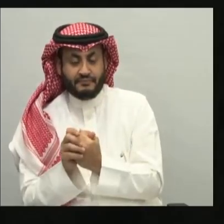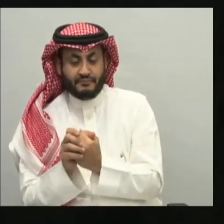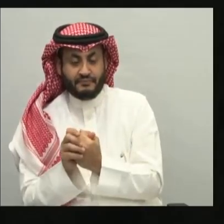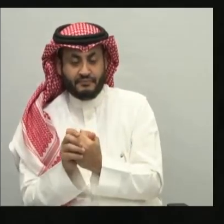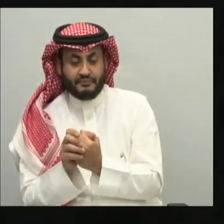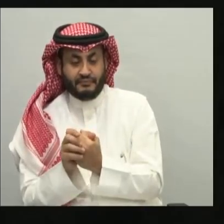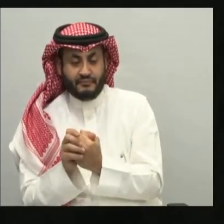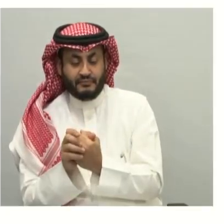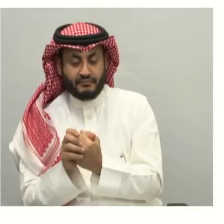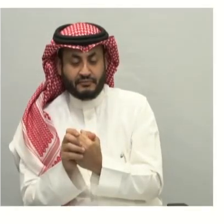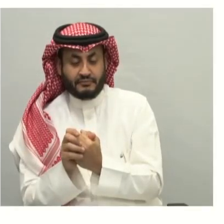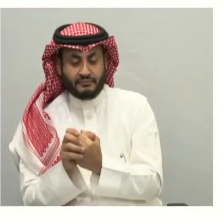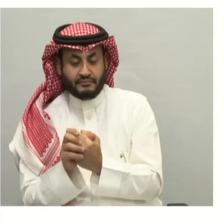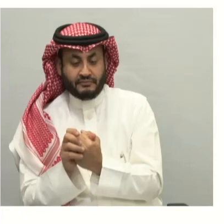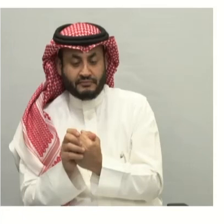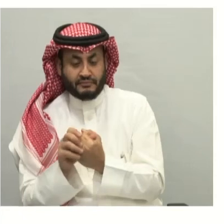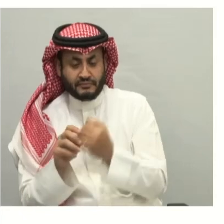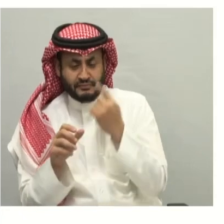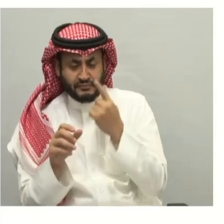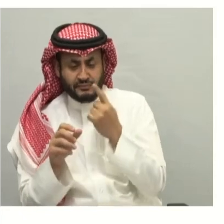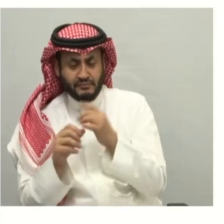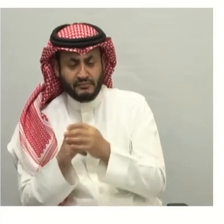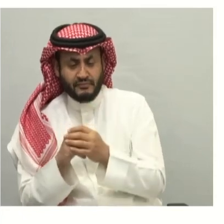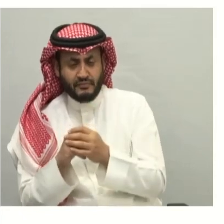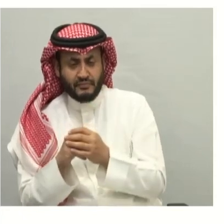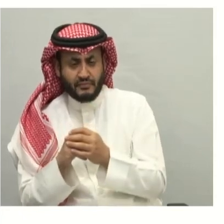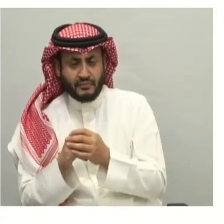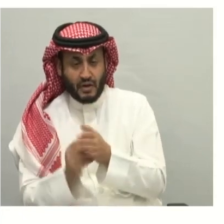to. The information is that usually in